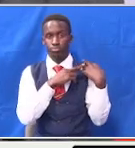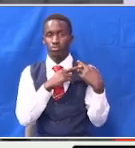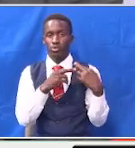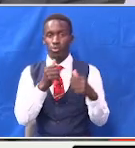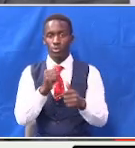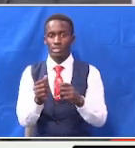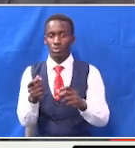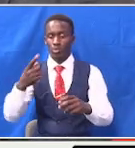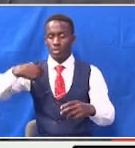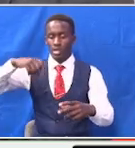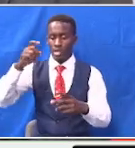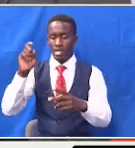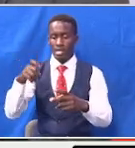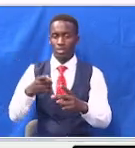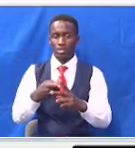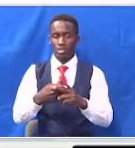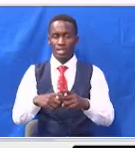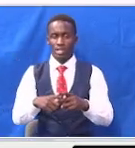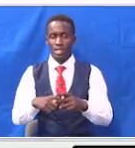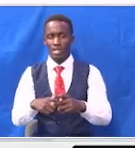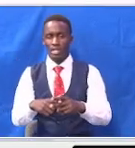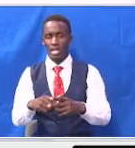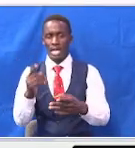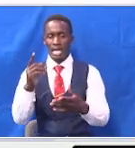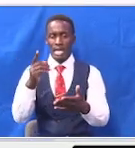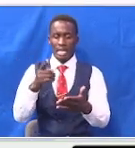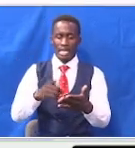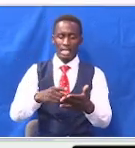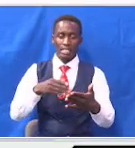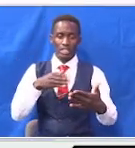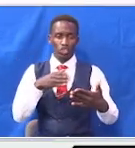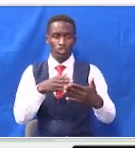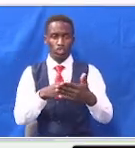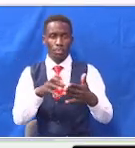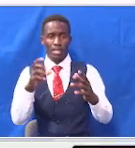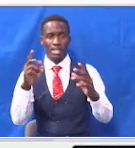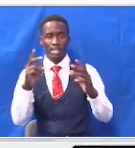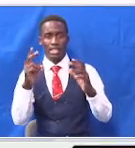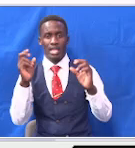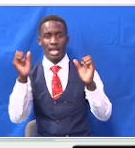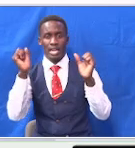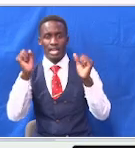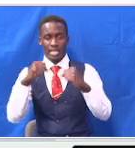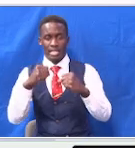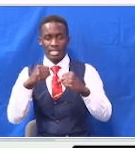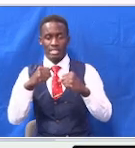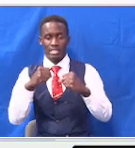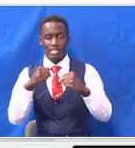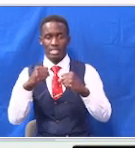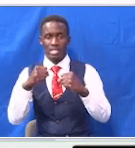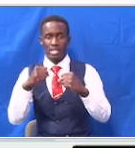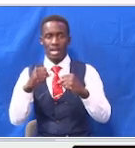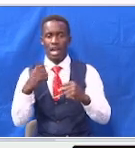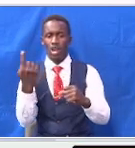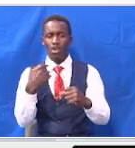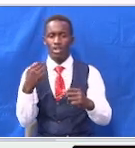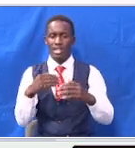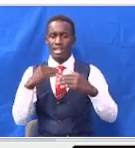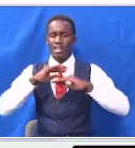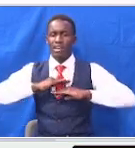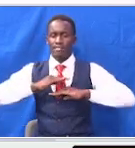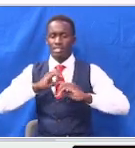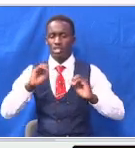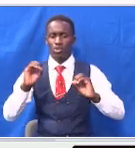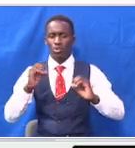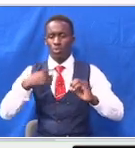point, that cancelling the deals alone is not enough. Let us try to get to the bottom of the matter to see who misled us to get into this kind of arrangement,